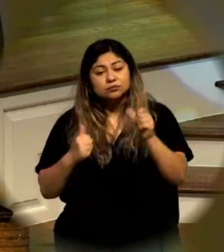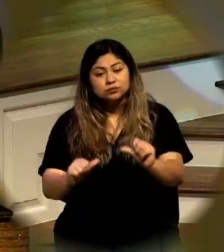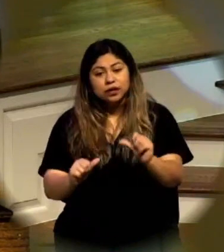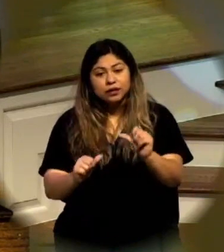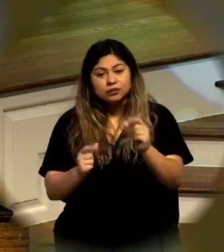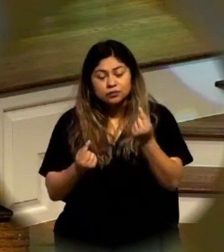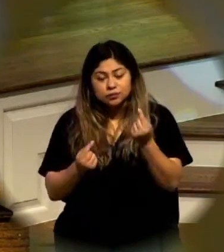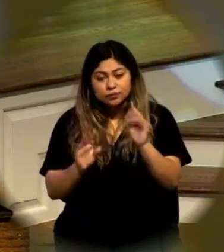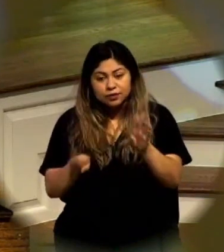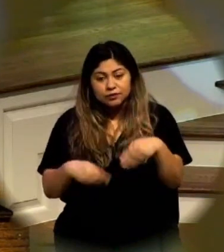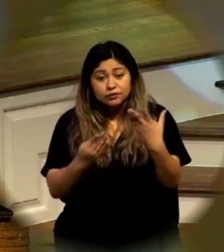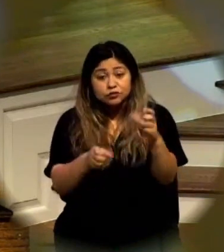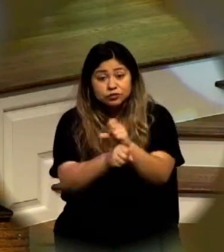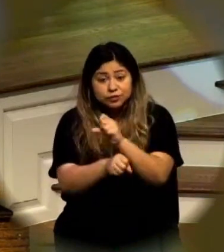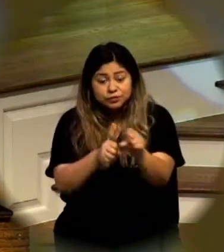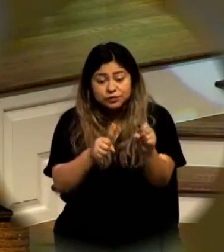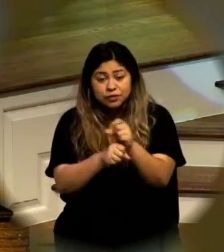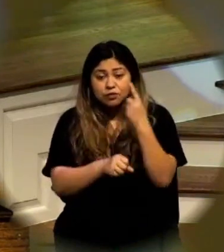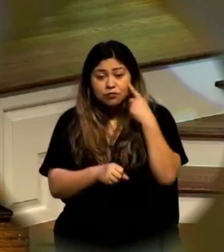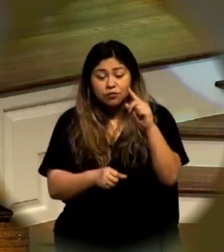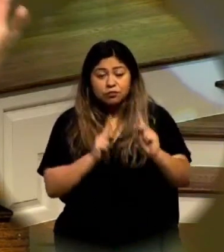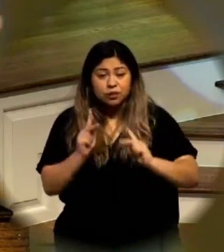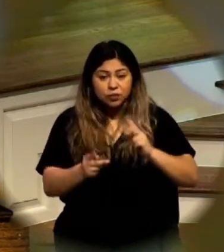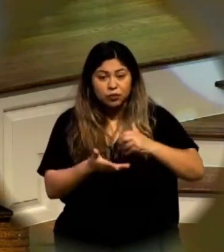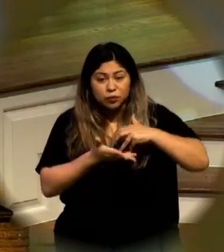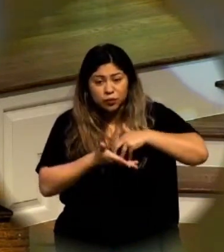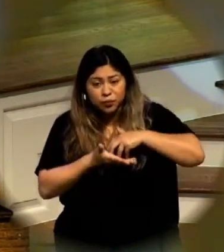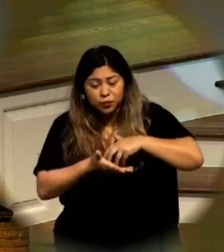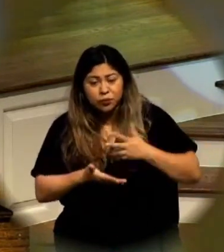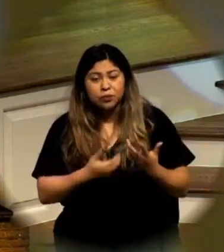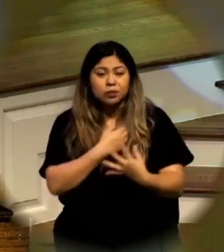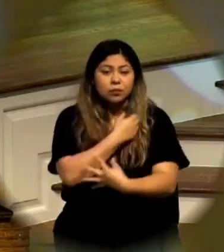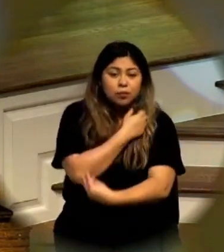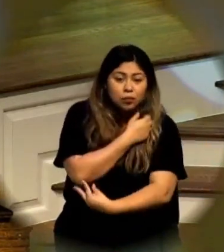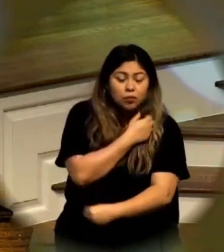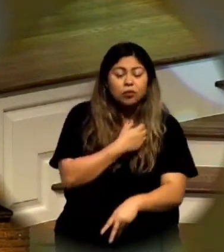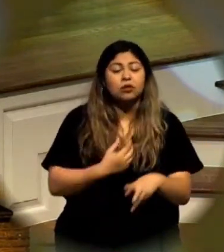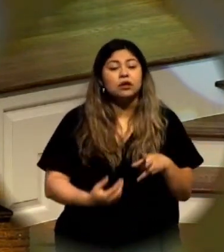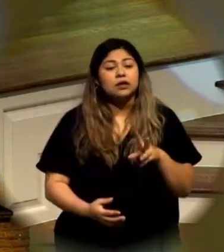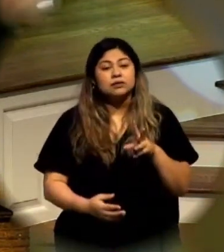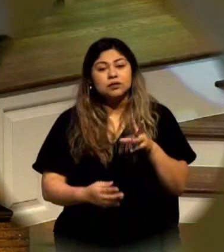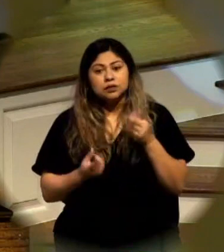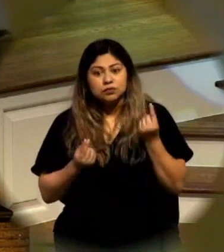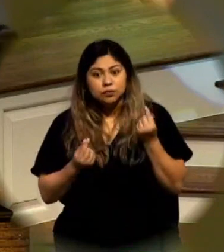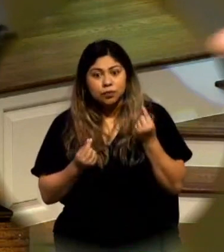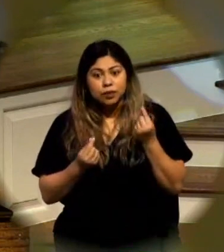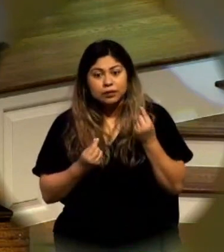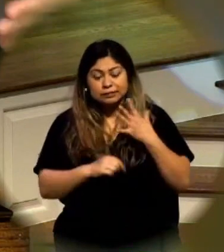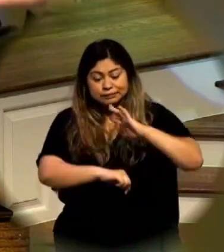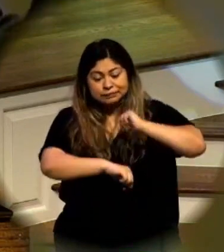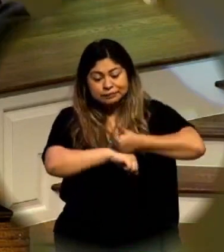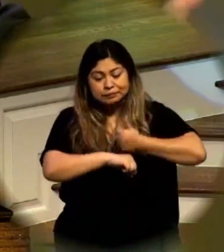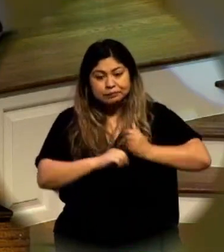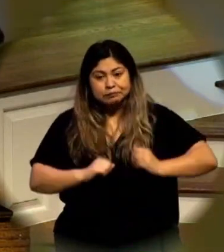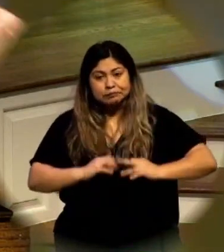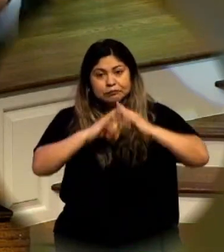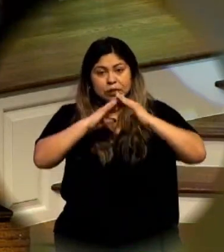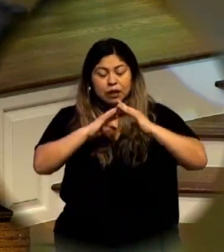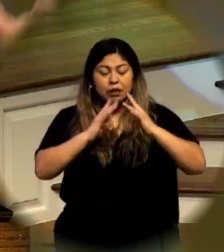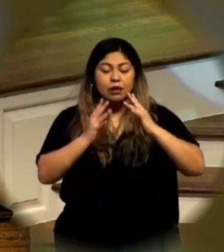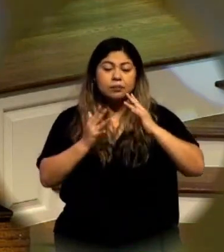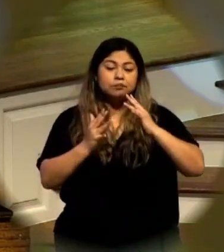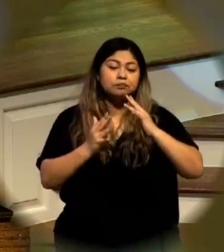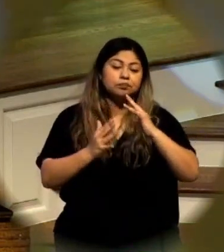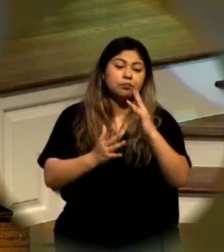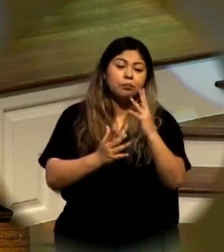a pallet manufacturing company right there in their inner city ministry. And part of that was to help people have jobs, but to do job training